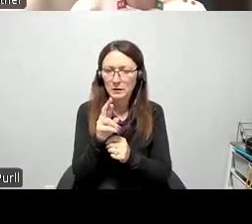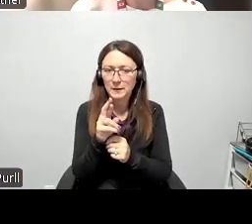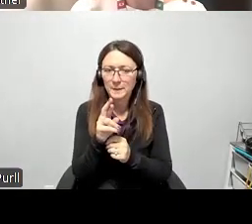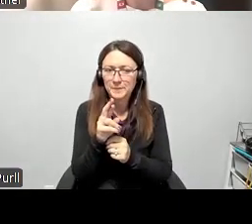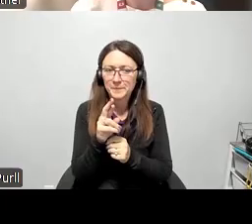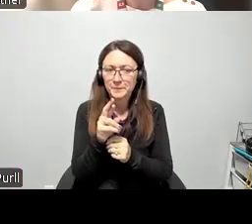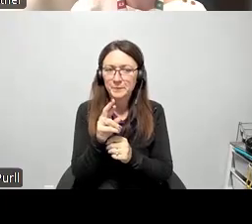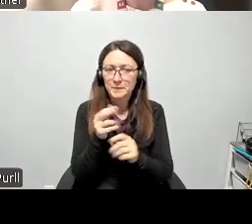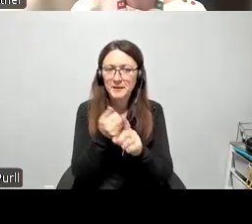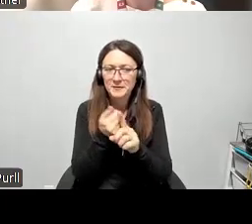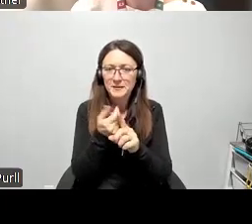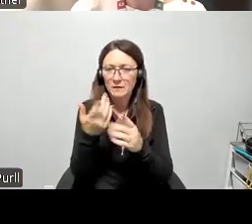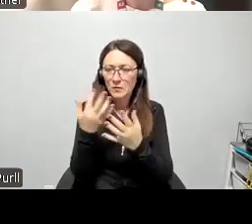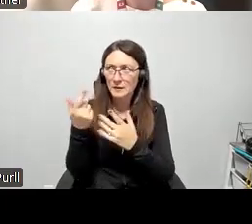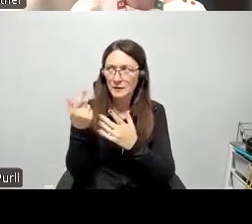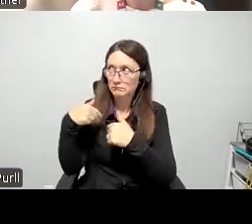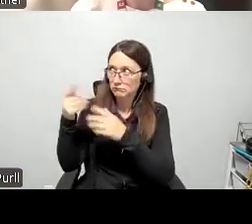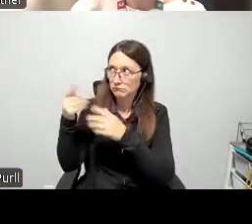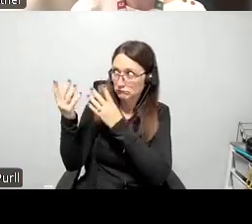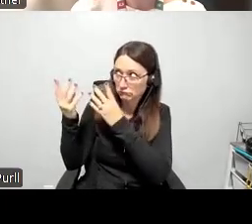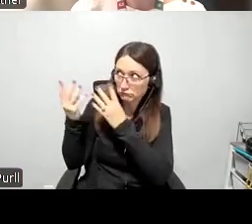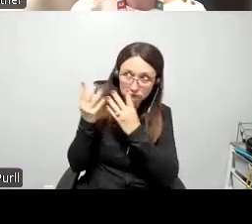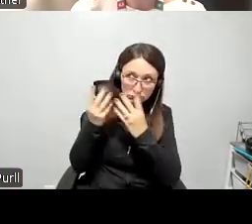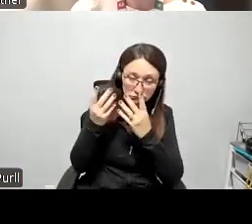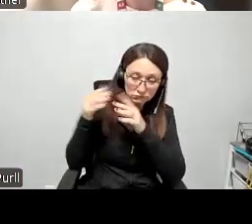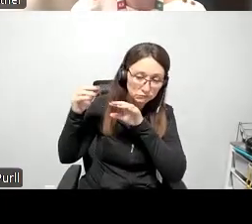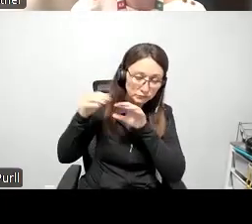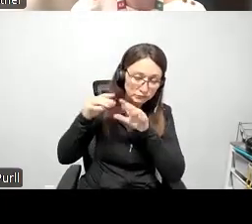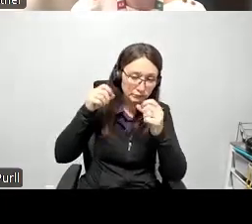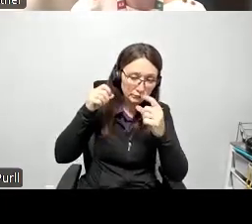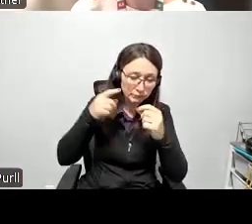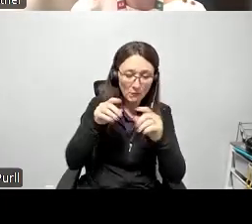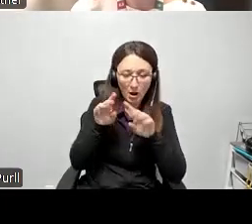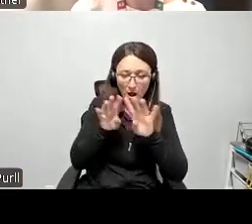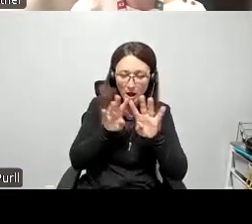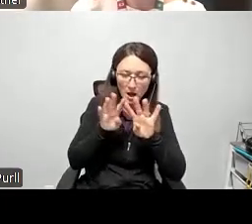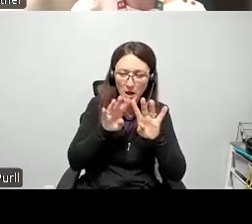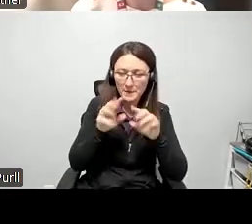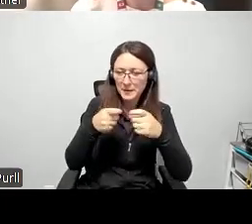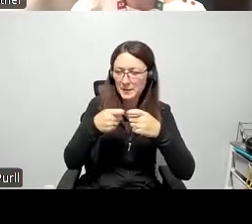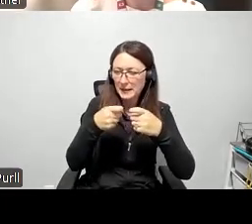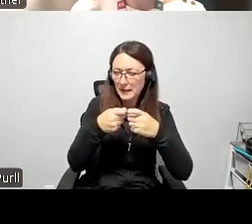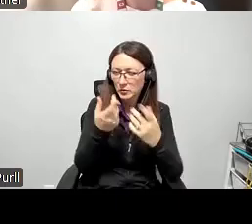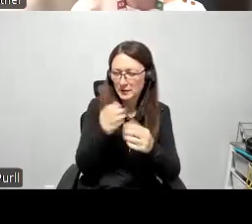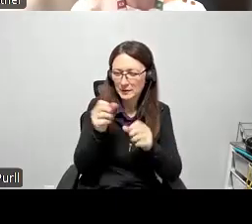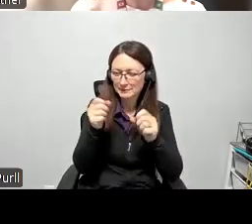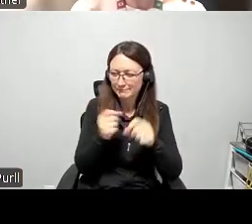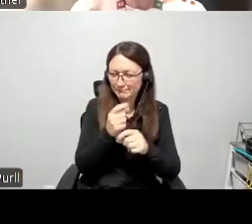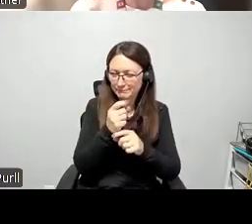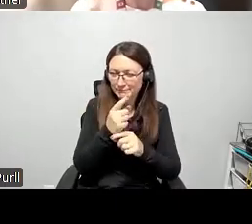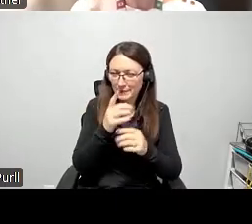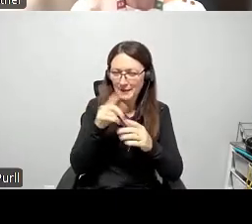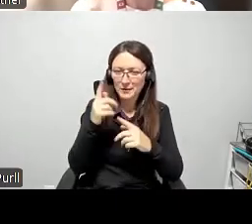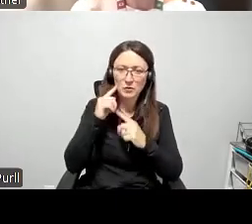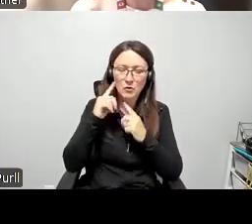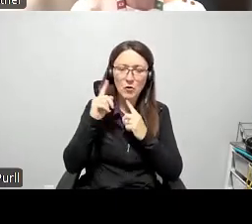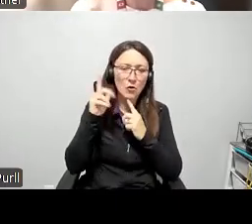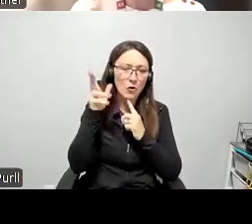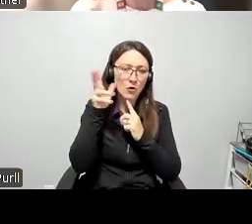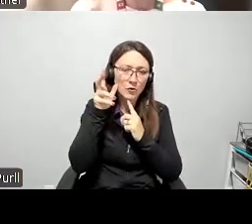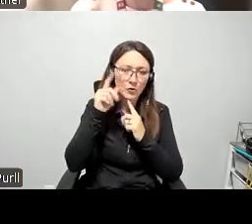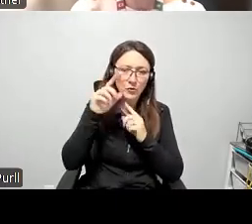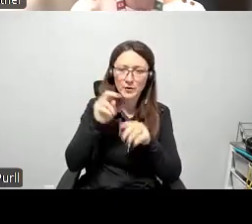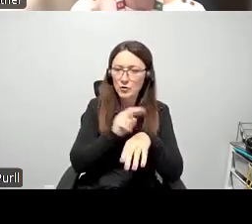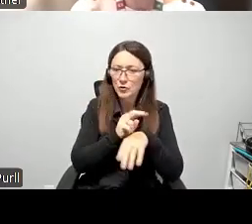that are converting these signals into an electrical signal that are then sent along the auditory nerve up to the